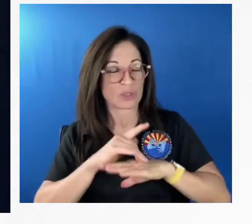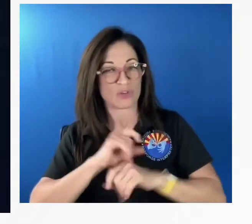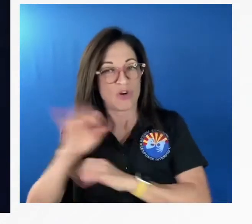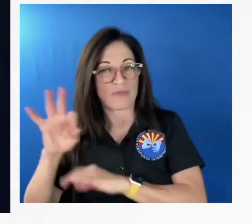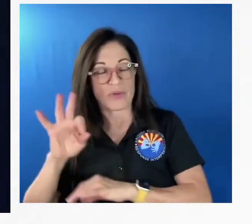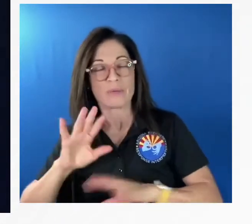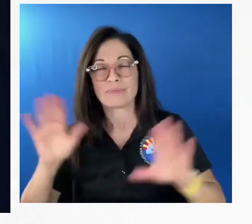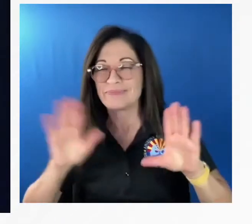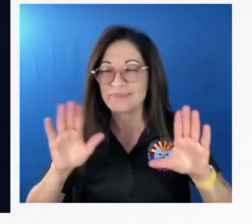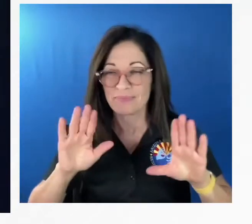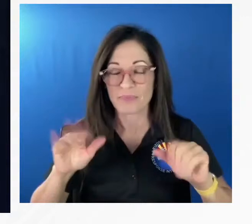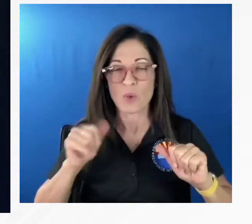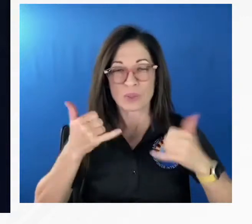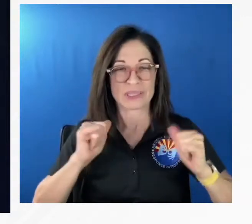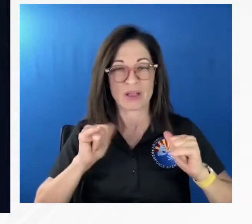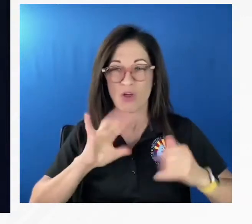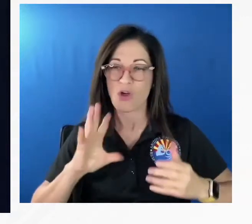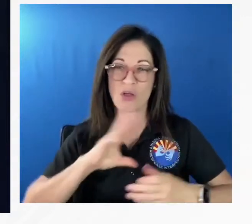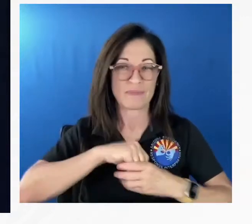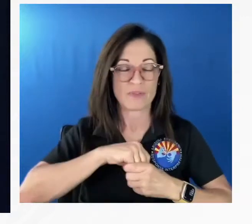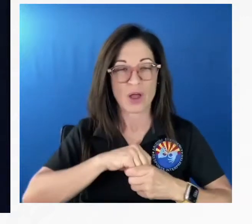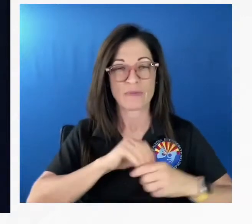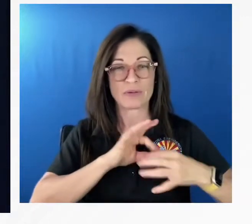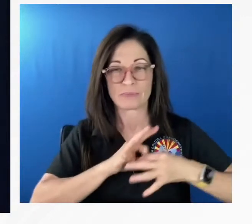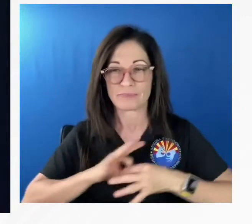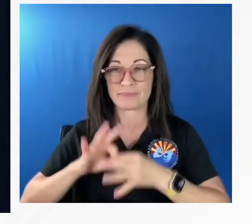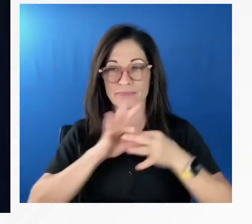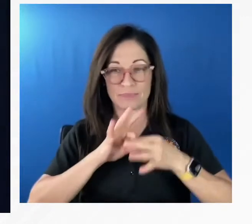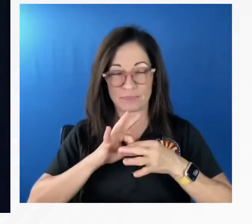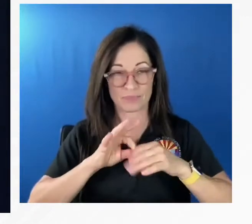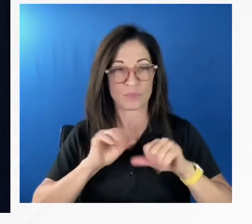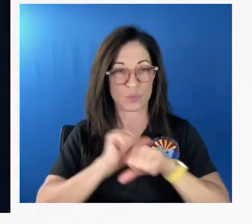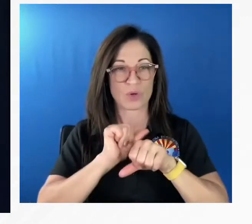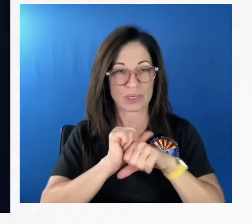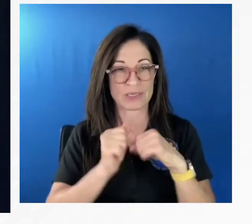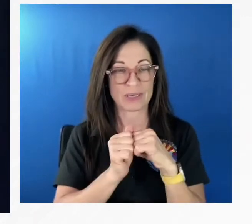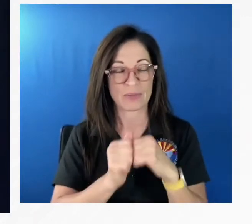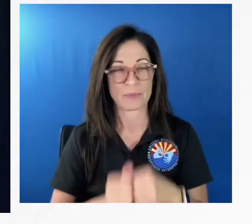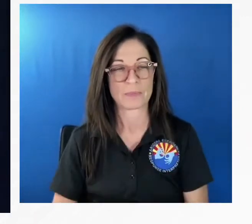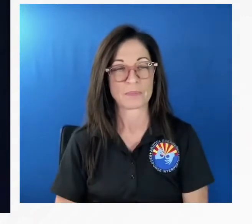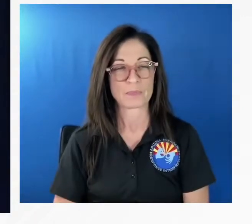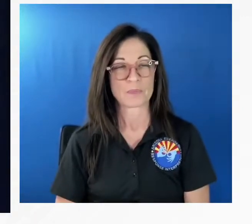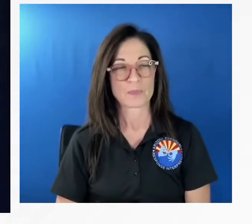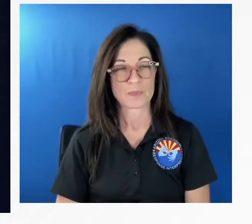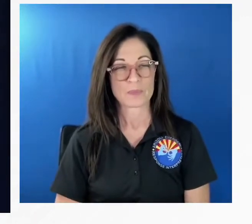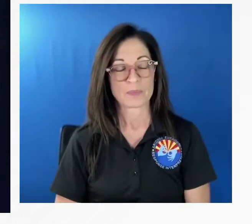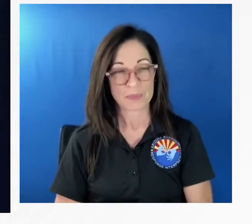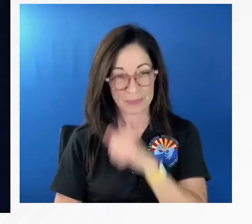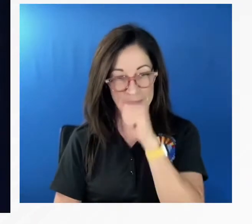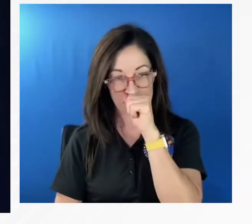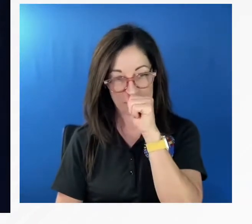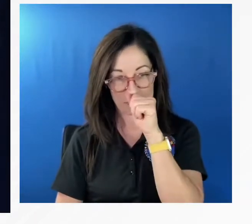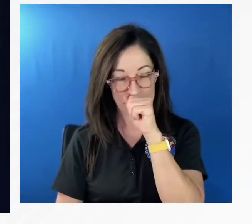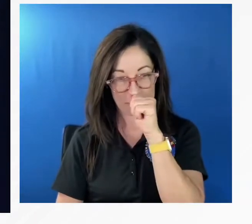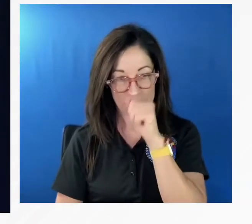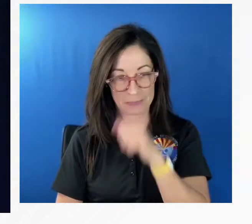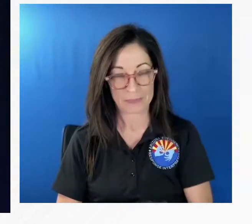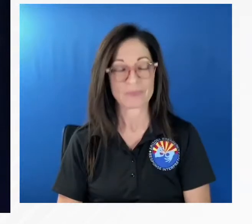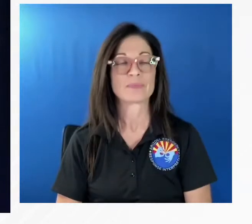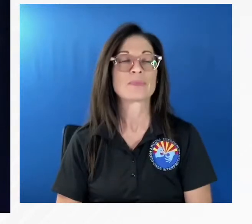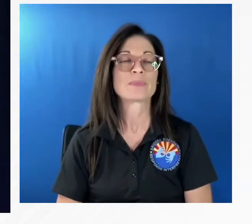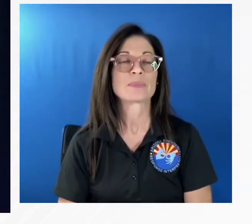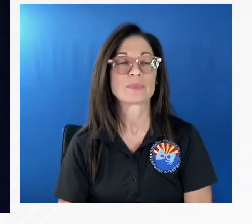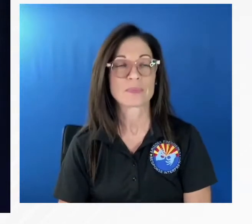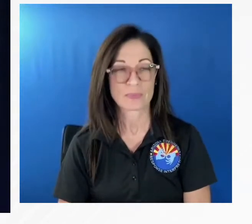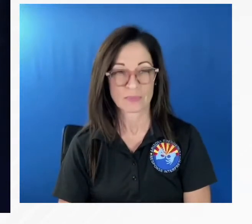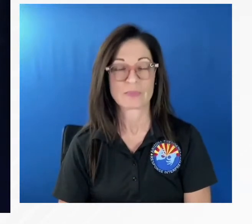kind of set that up. I think now, I think we're in a good position to kind of continue